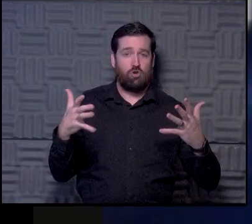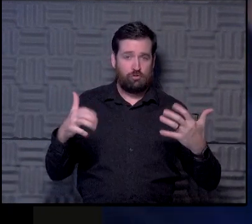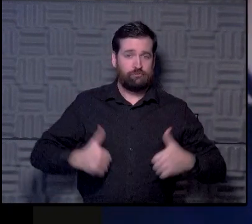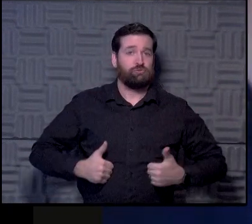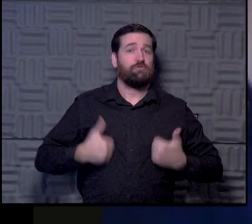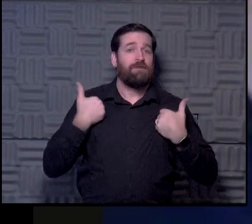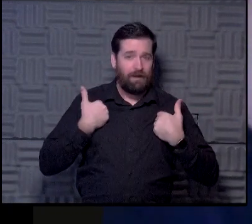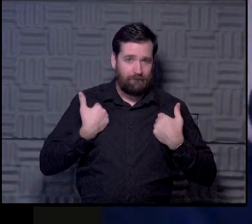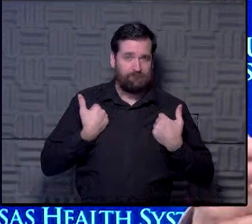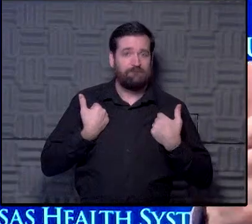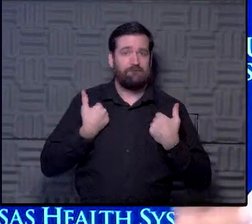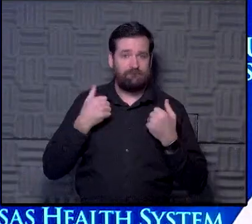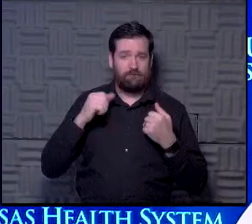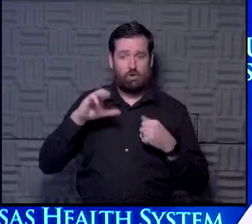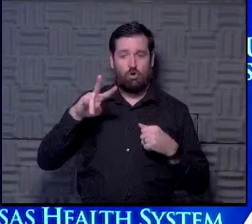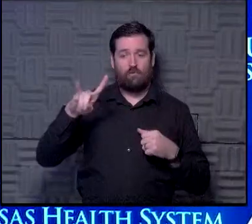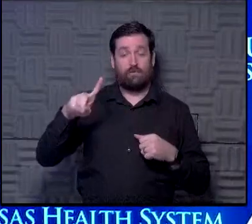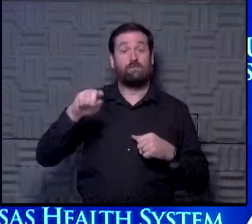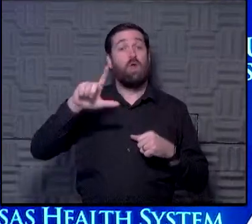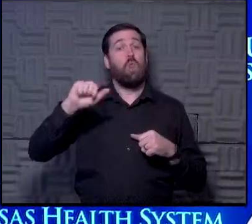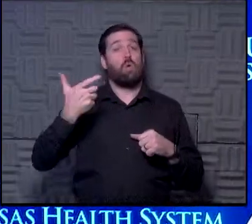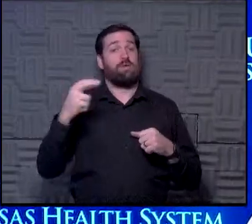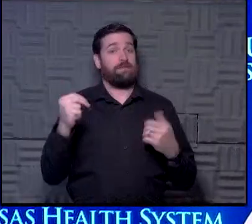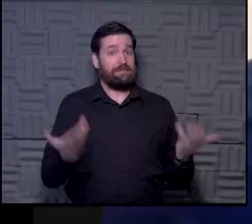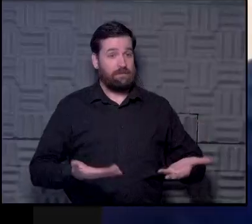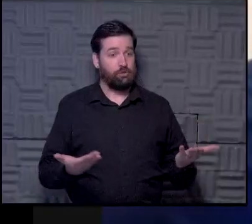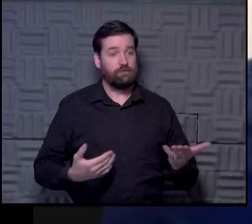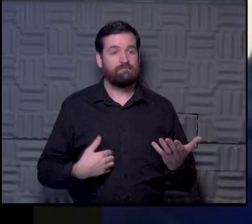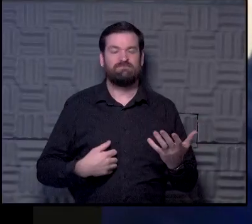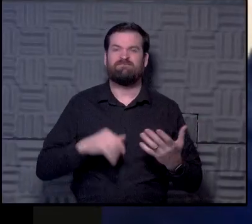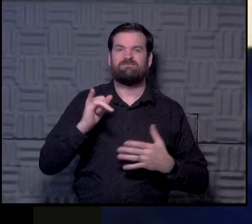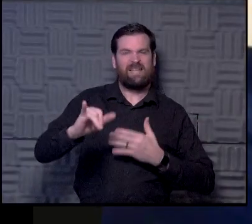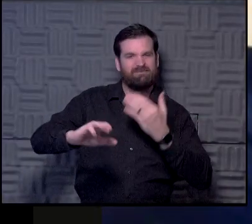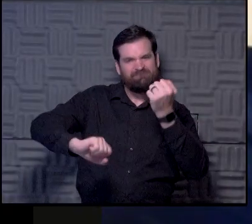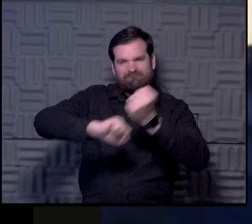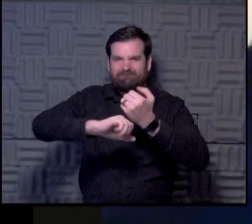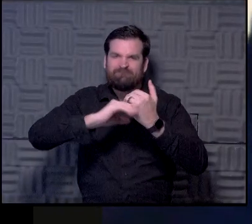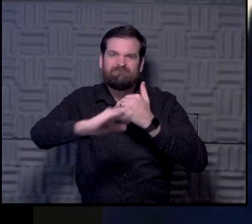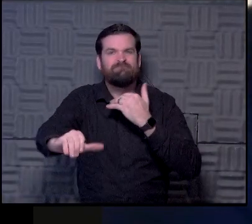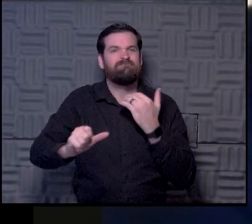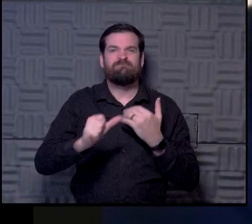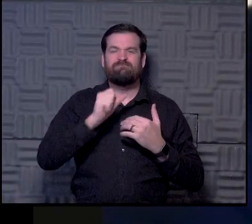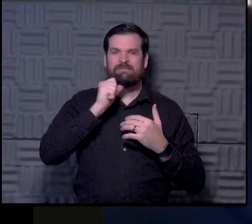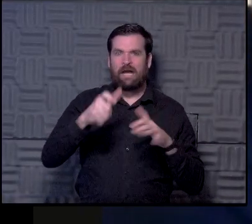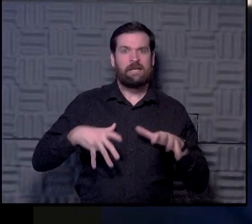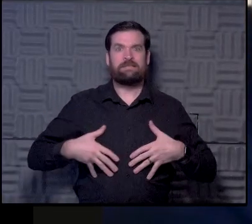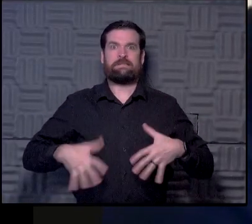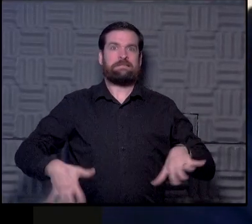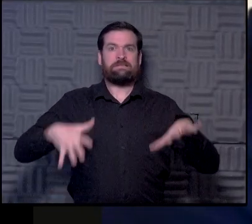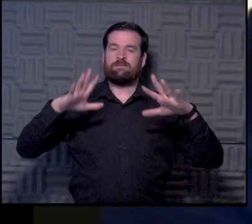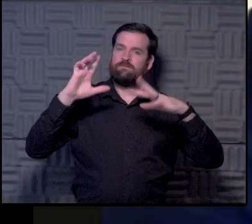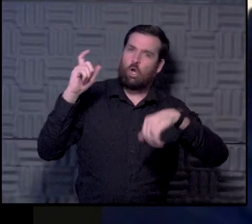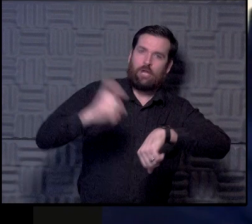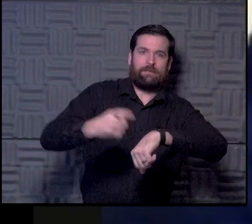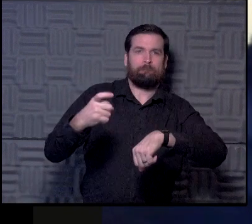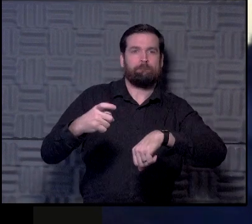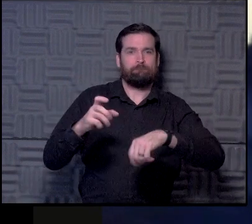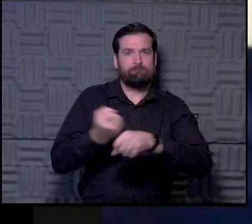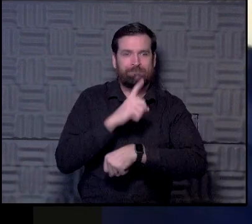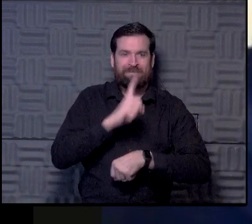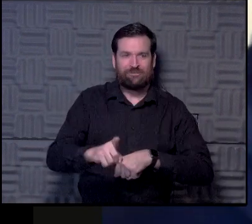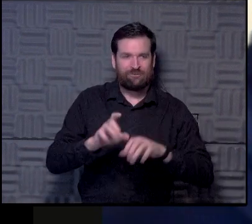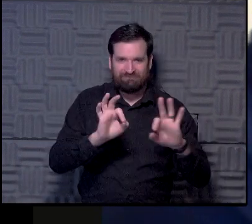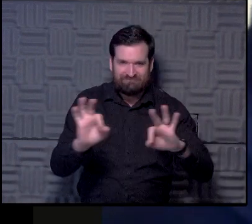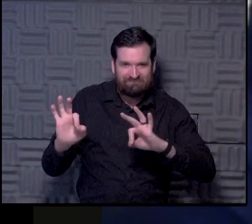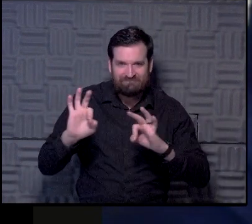COVID-19. Logan, who has been here with us the whole time, is kind of that rock steady guy, doesn't get flustered, just keeps things on time, make sure we're